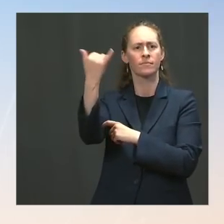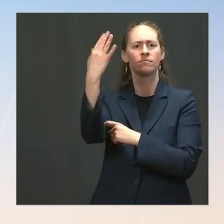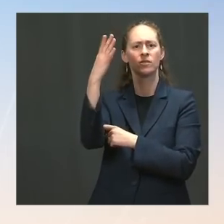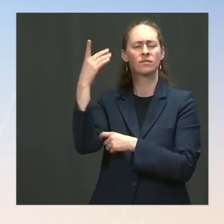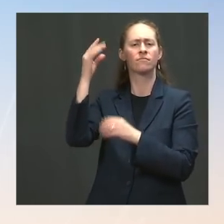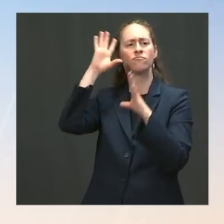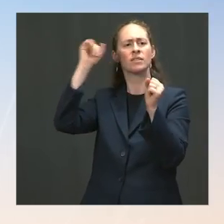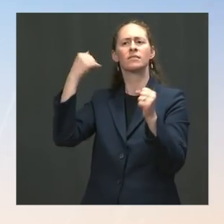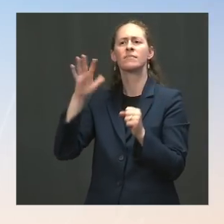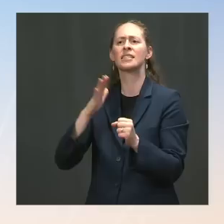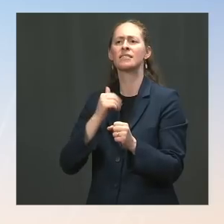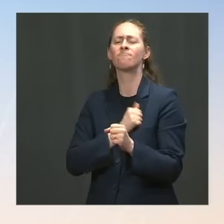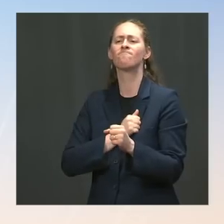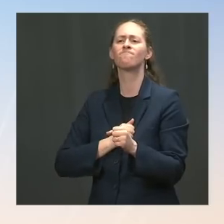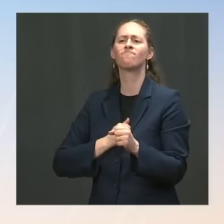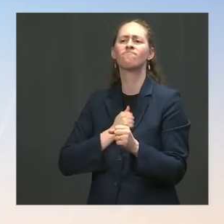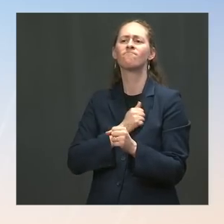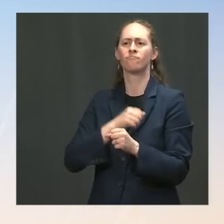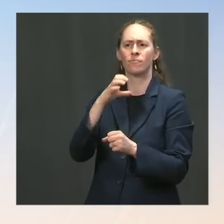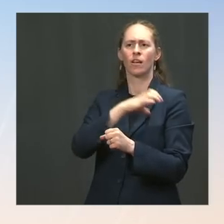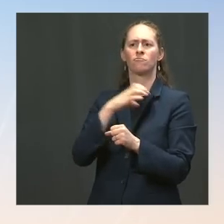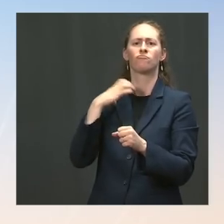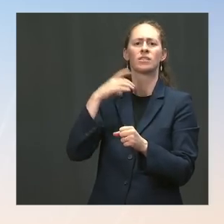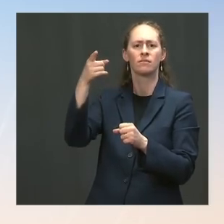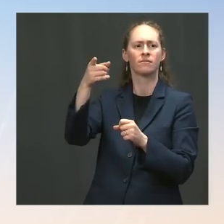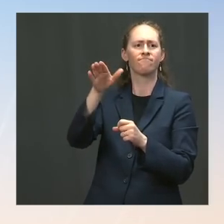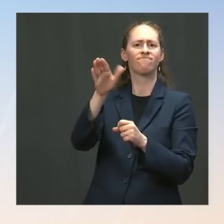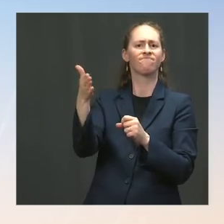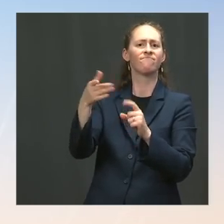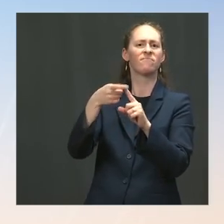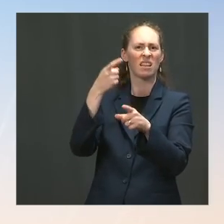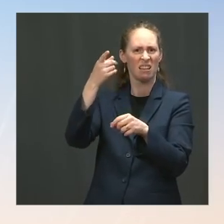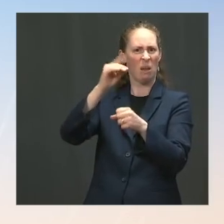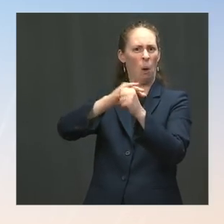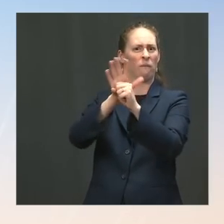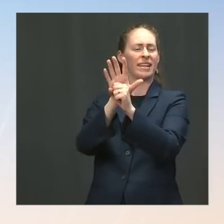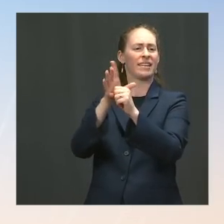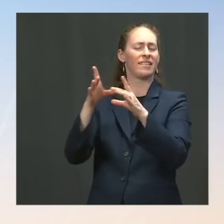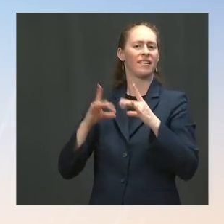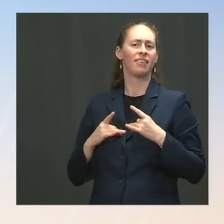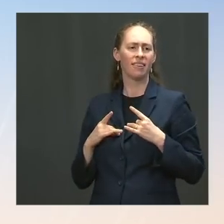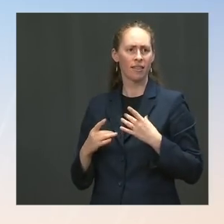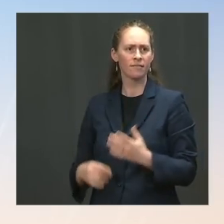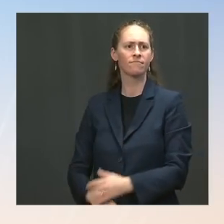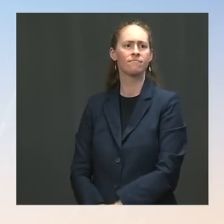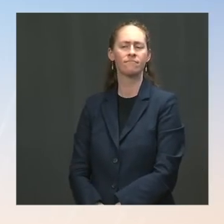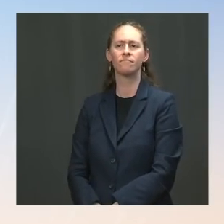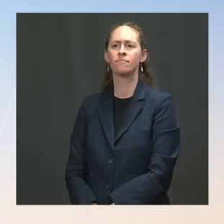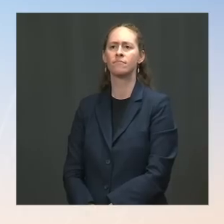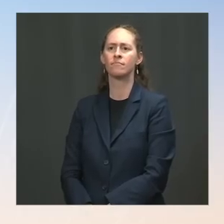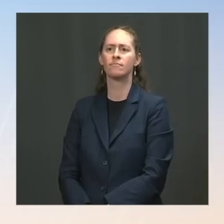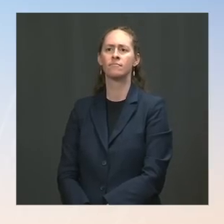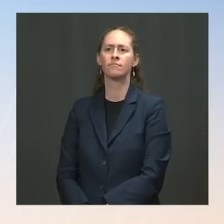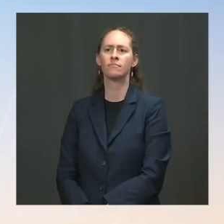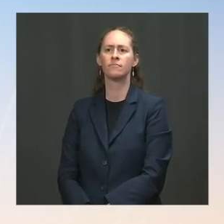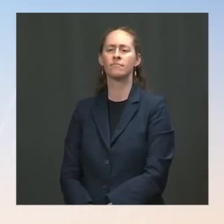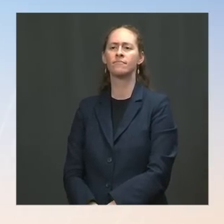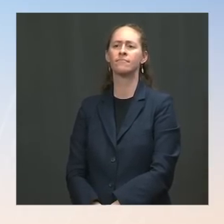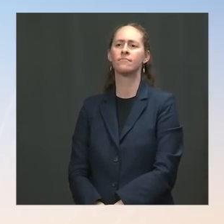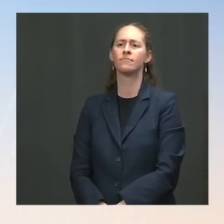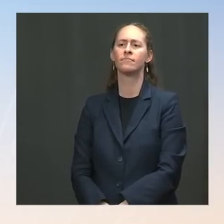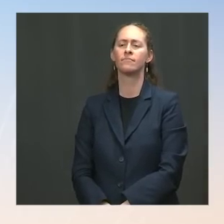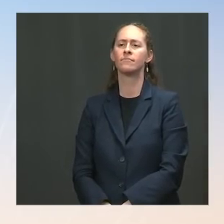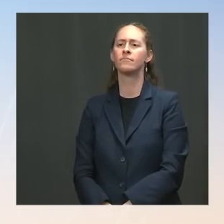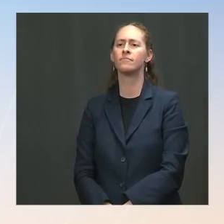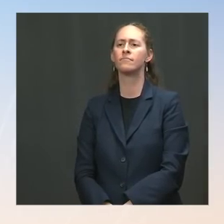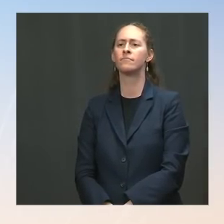memorial service or funeral? That's a good question, and I think as you all saw and noted, Richard Trump was someone who the president